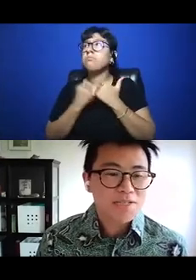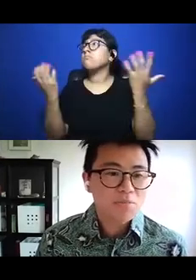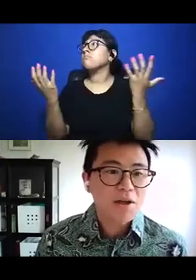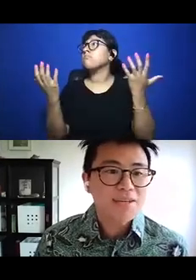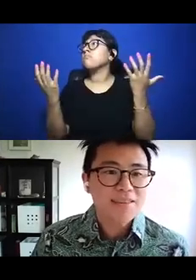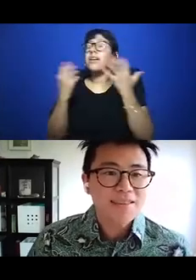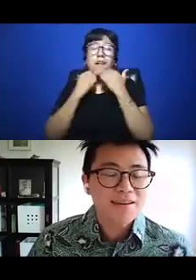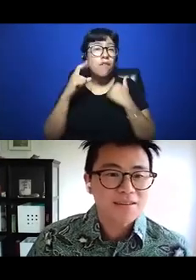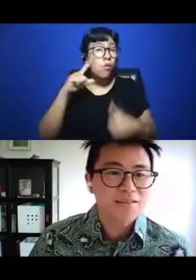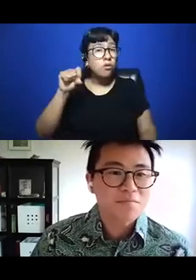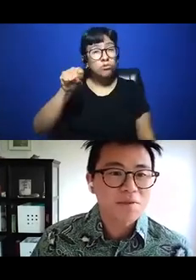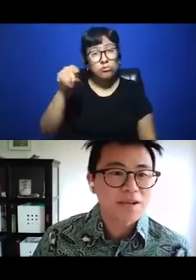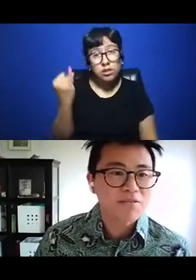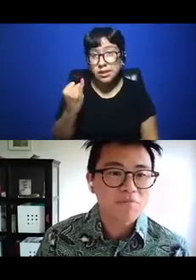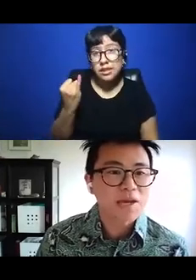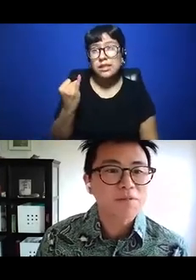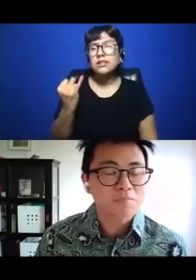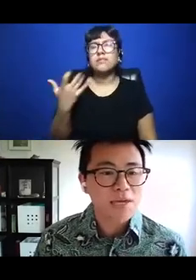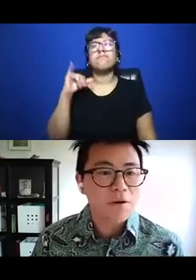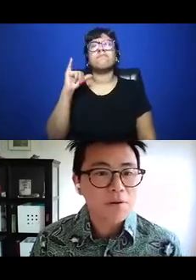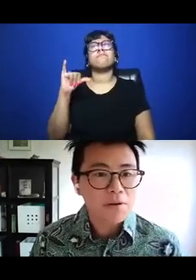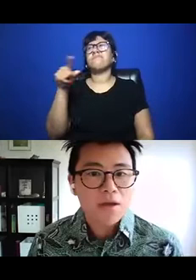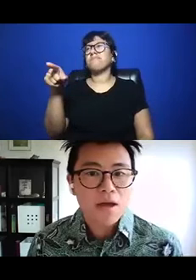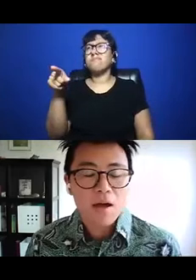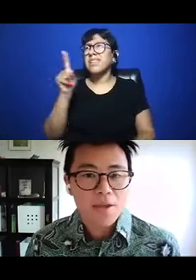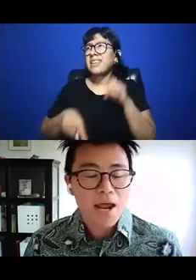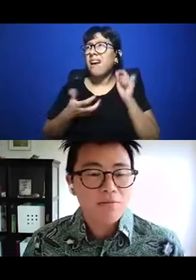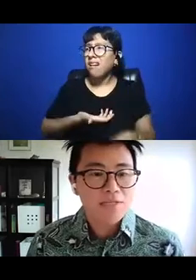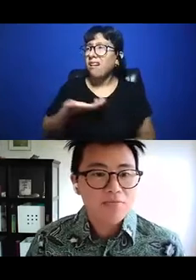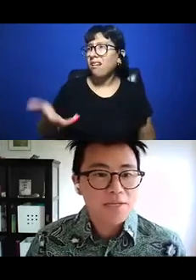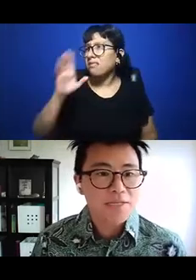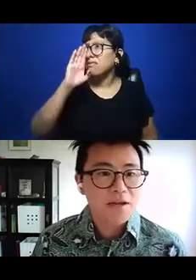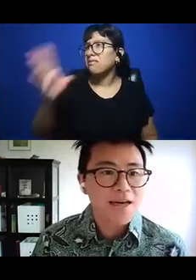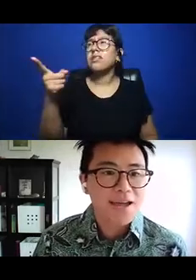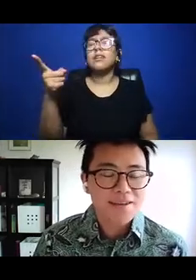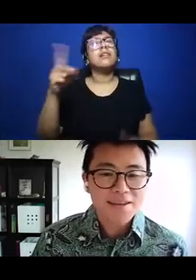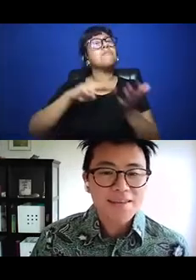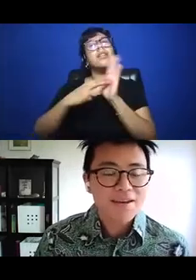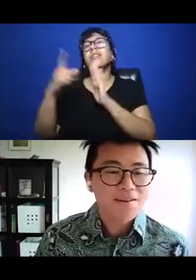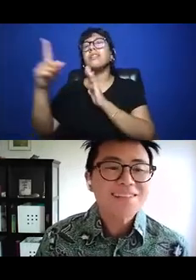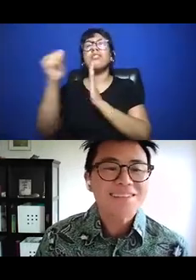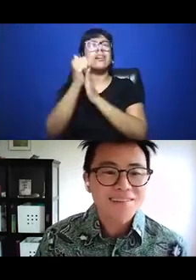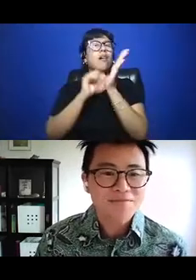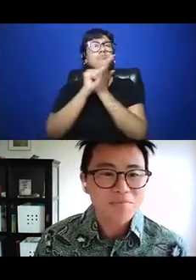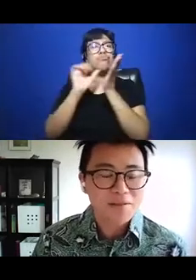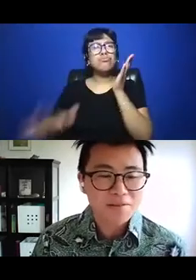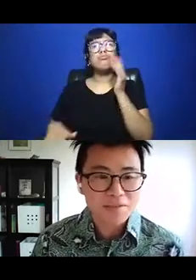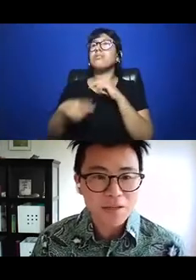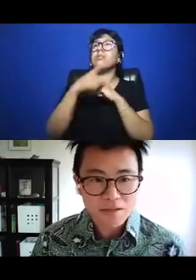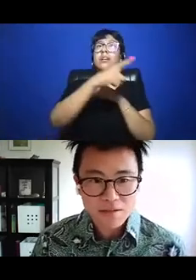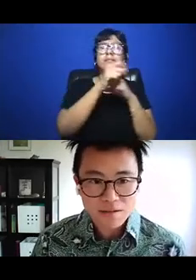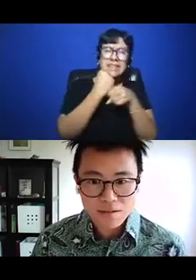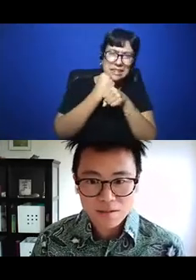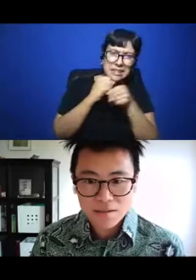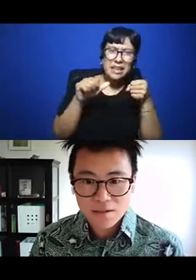social justice broadly, and the meaning of being able to speak out and having safe places online that are not censored for political